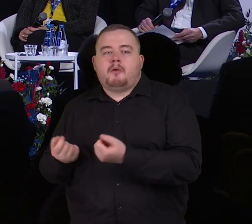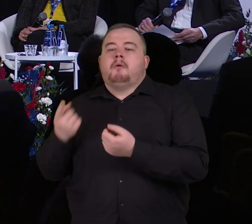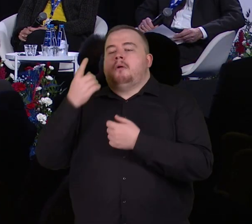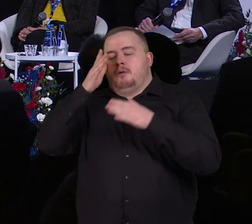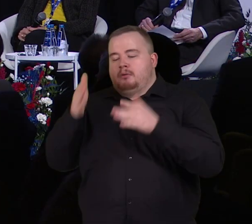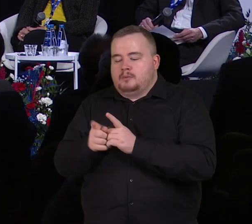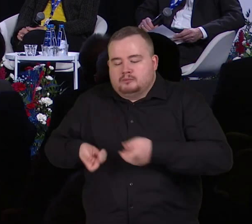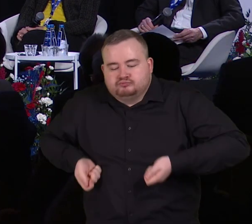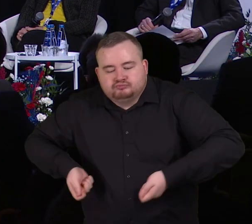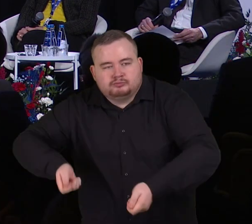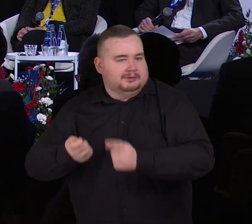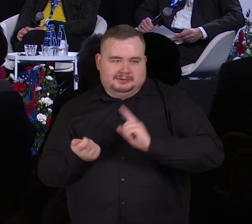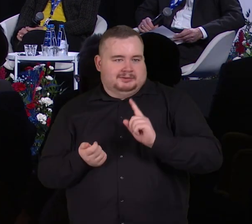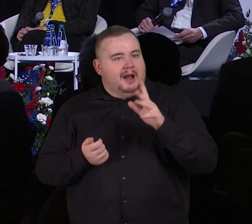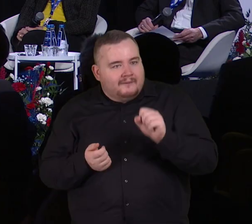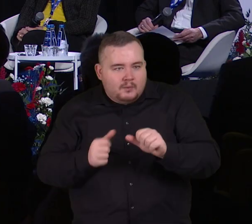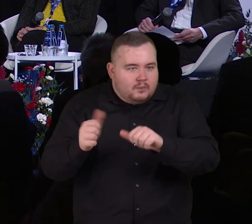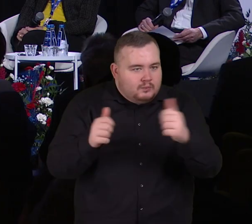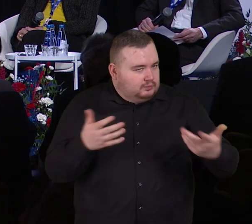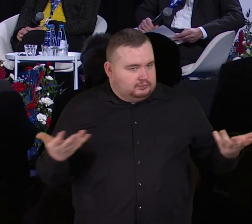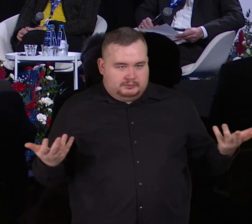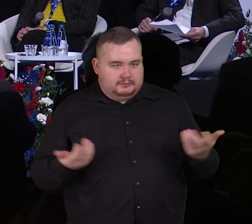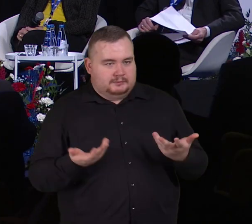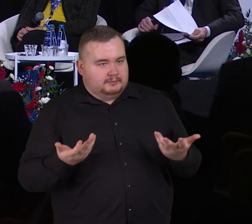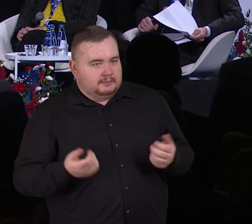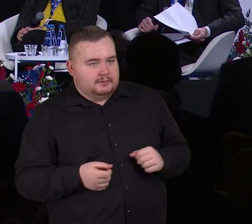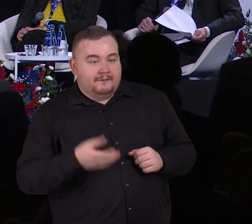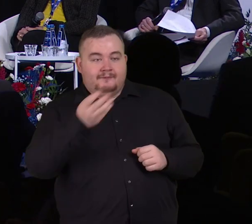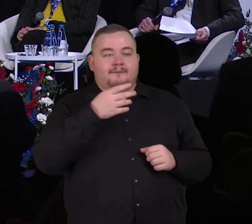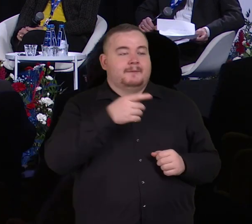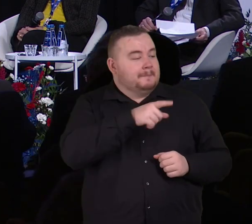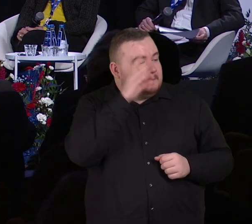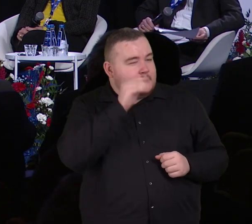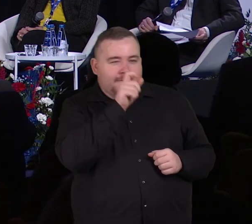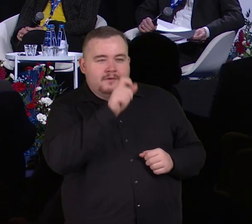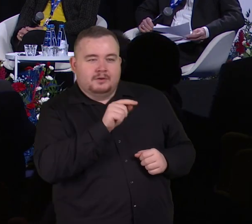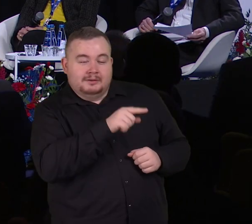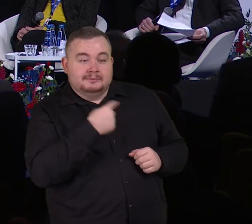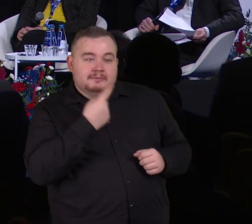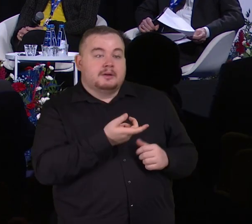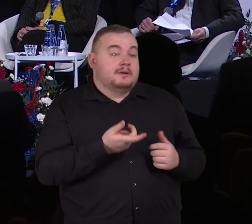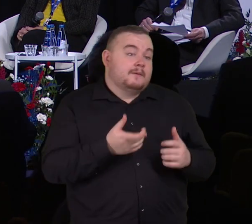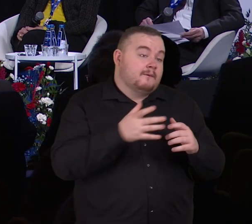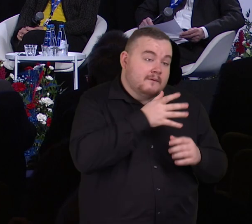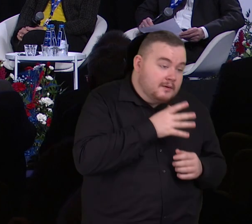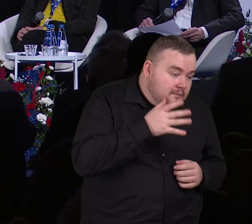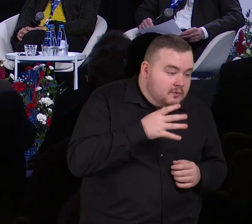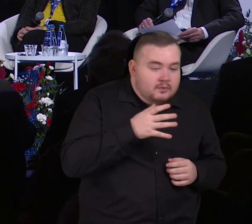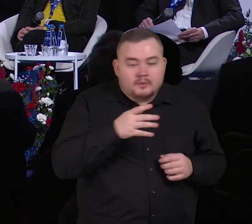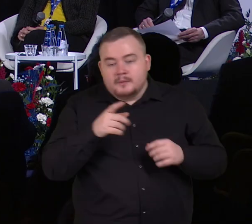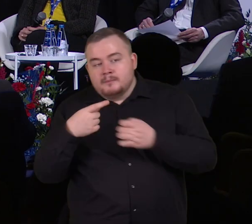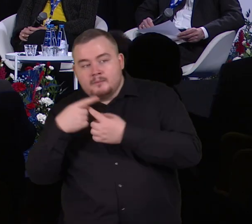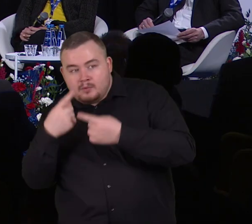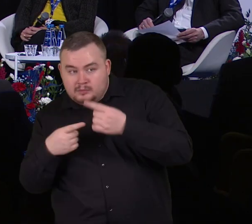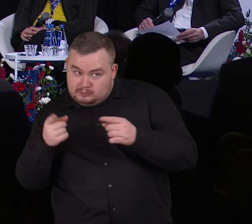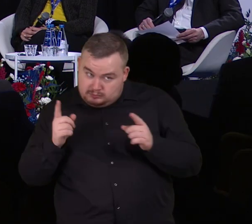merge rural policy into cohesion policy as is addressed? Or you may react